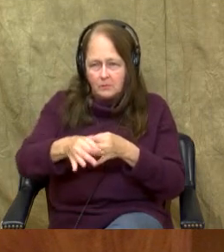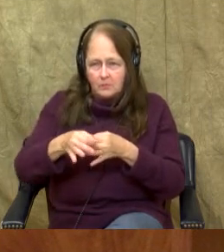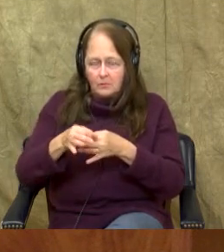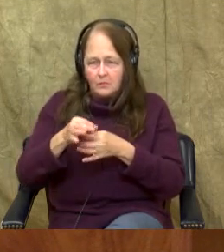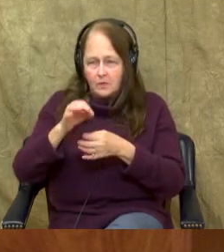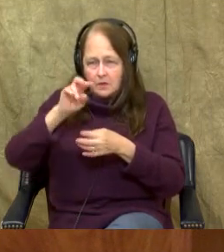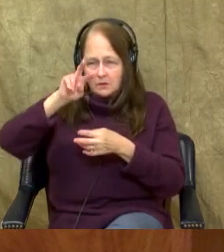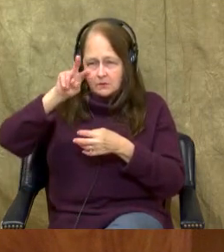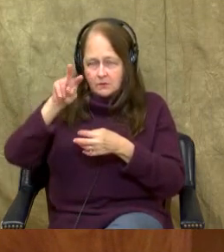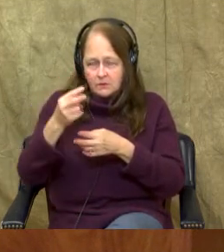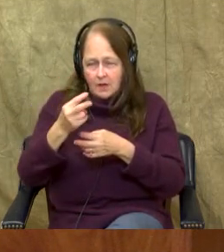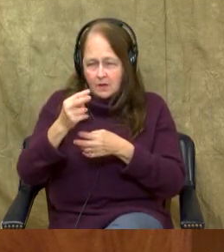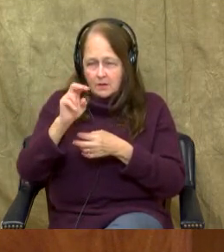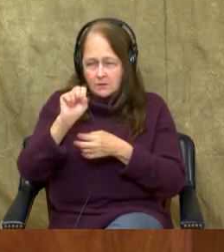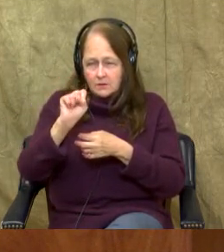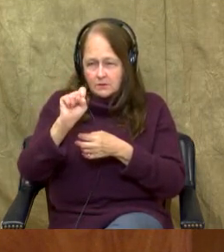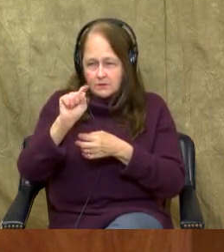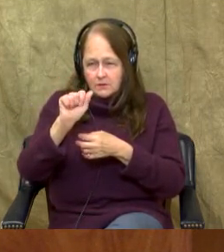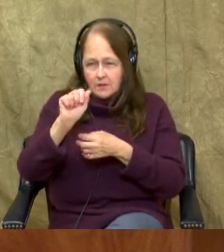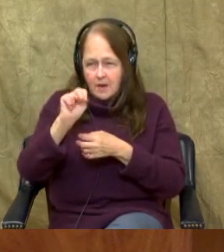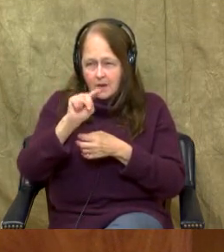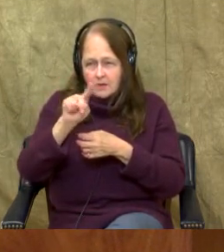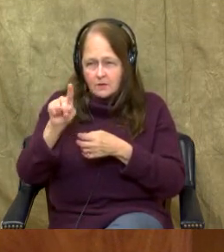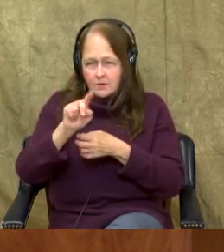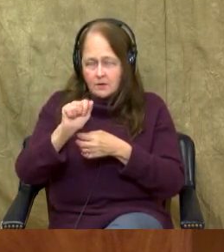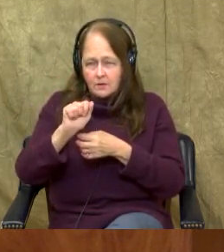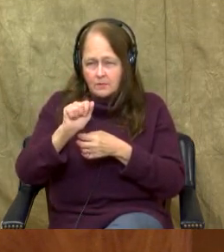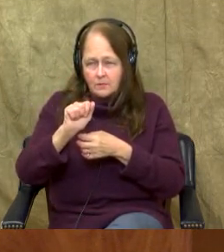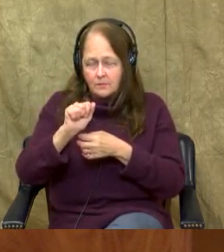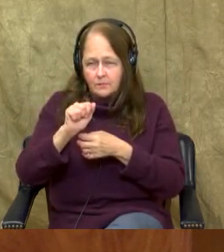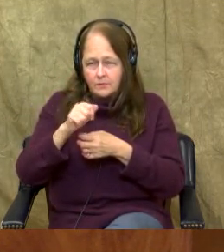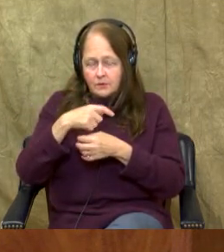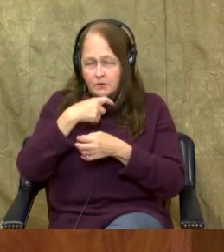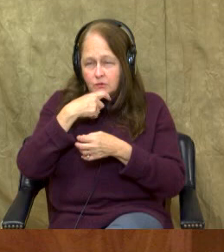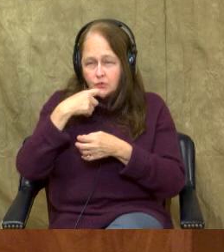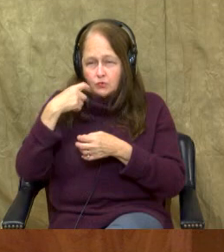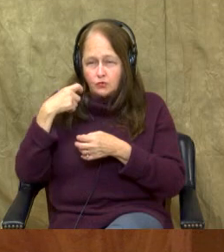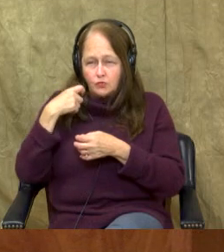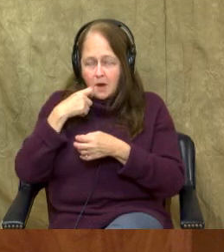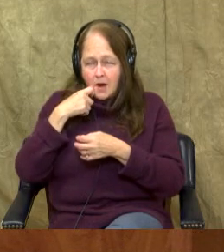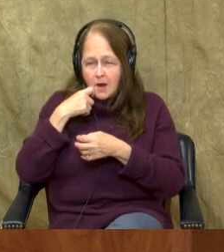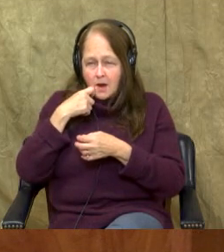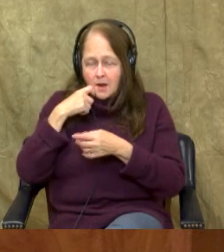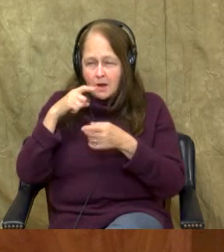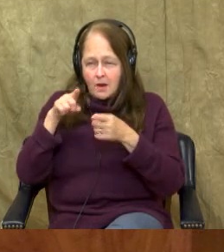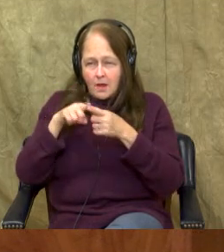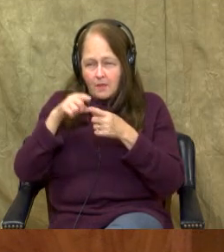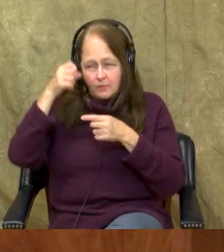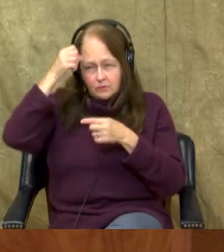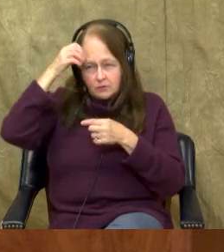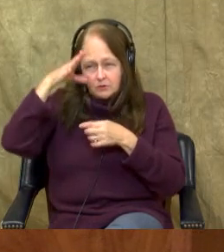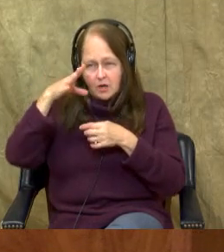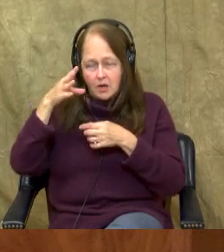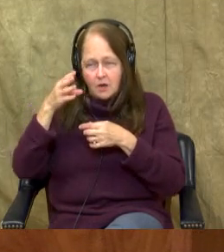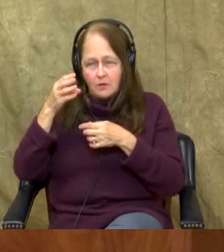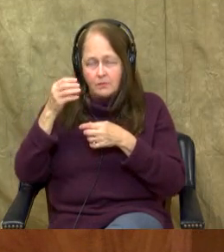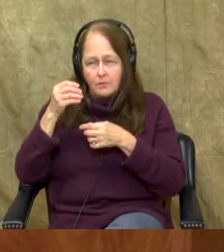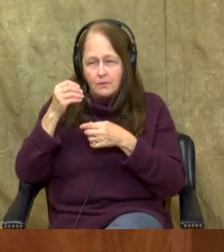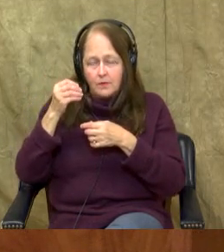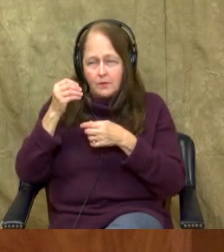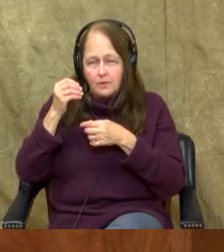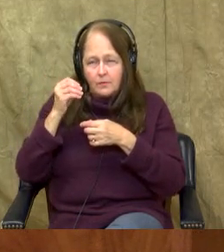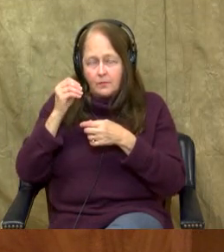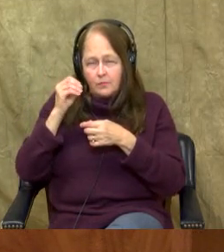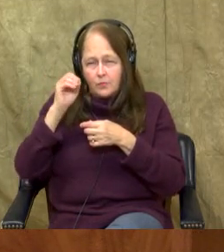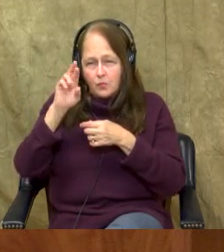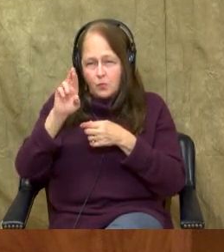The second stanza. Does it dry up like a raisin in the sun? Or does it fester